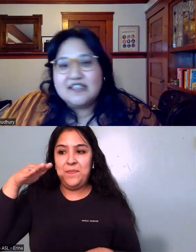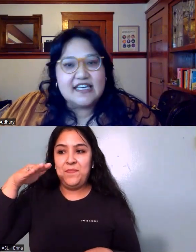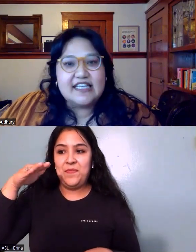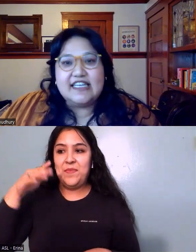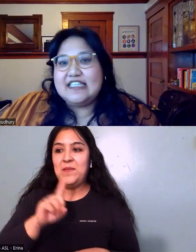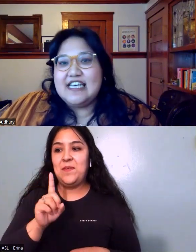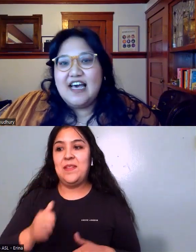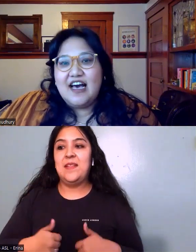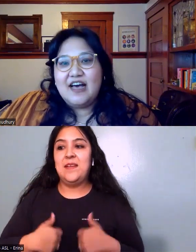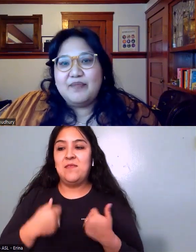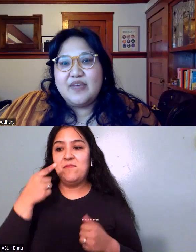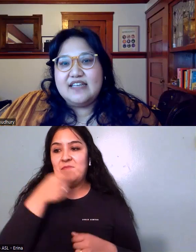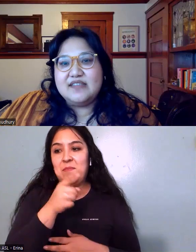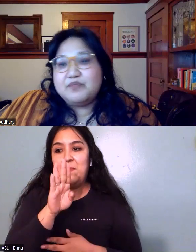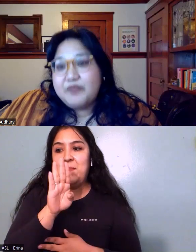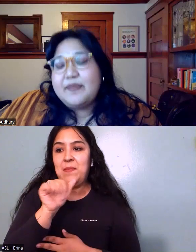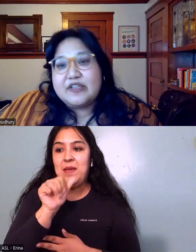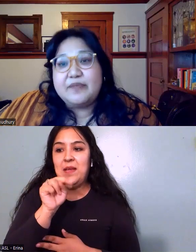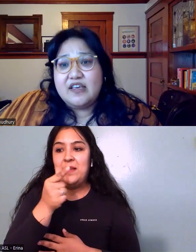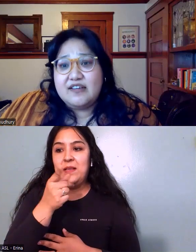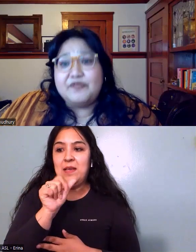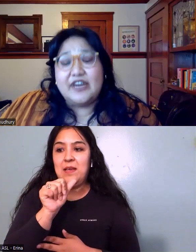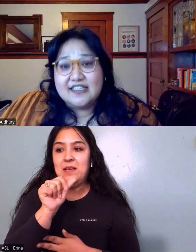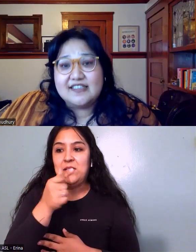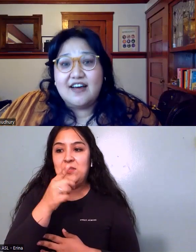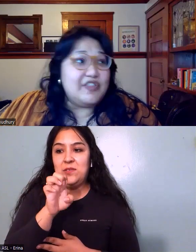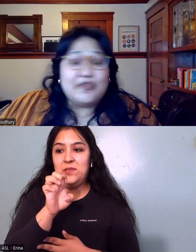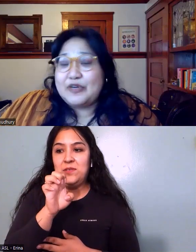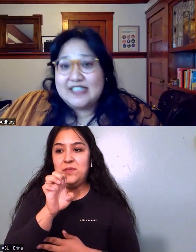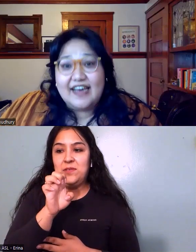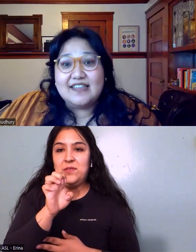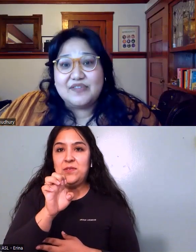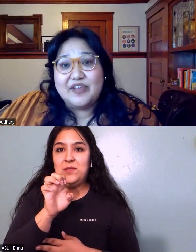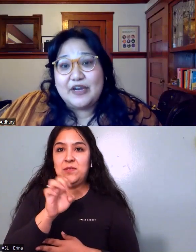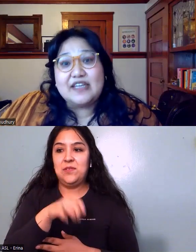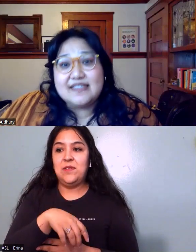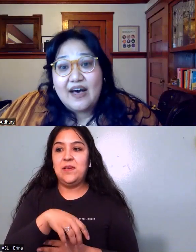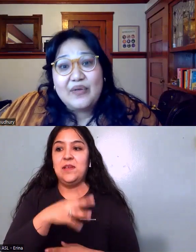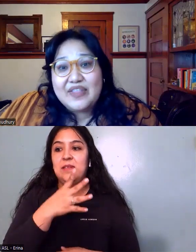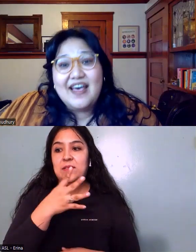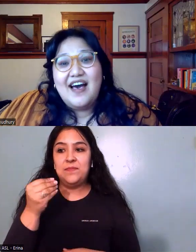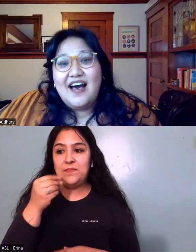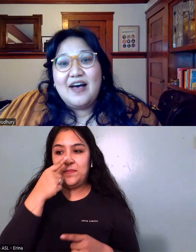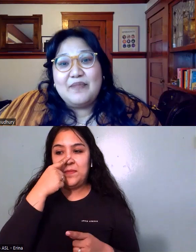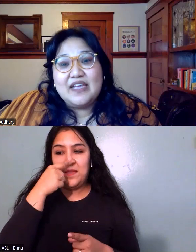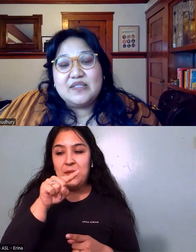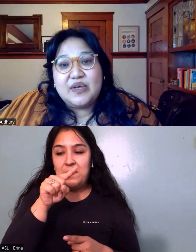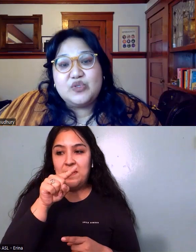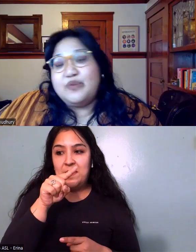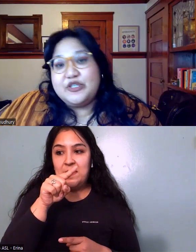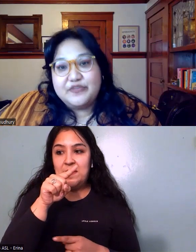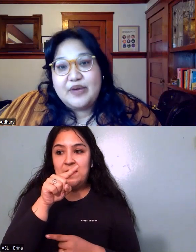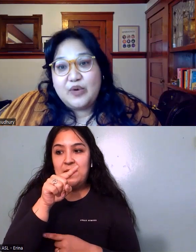living in Thailand, and primarily being raised on the Florida tides of the American South. And